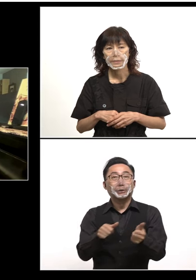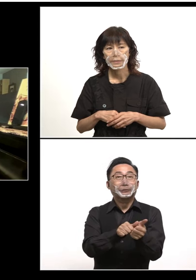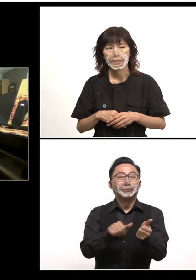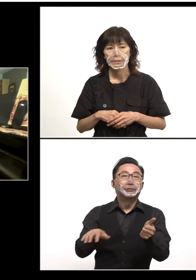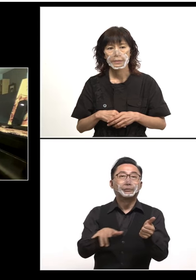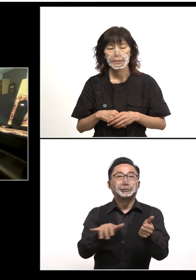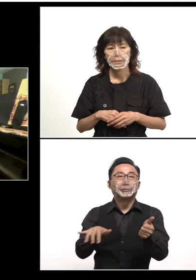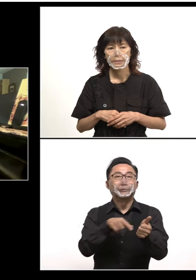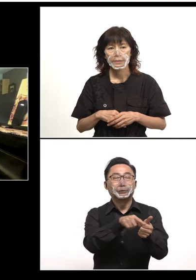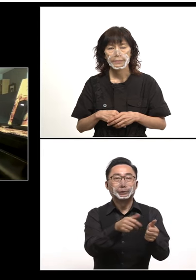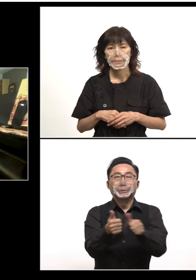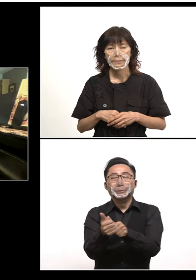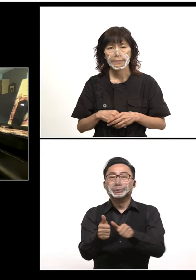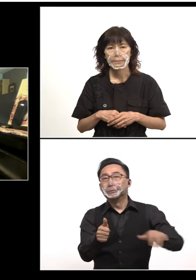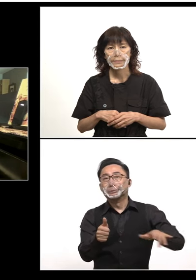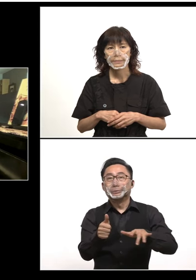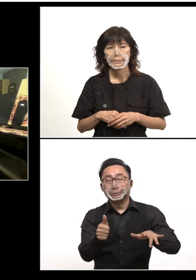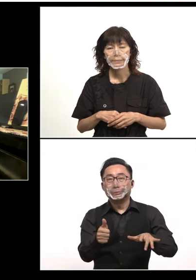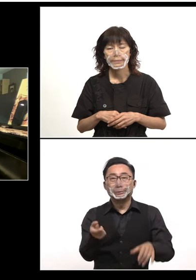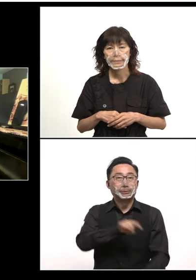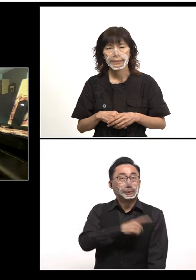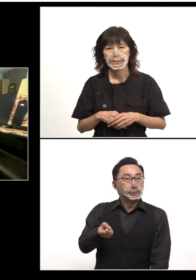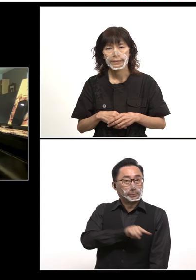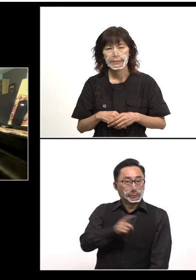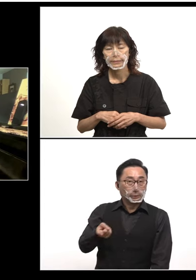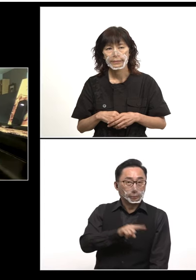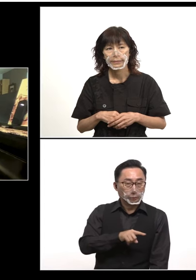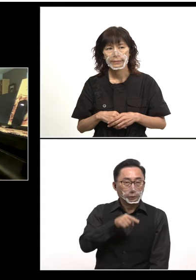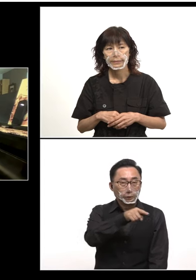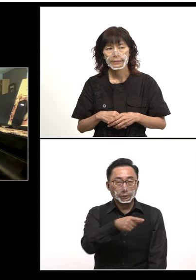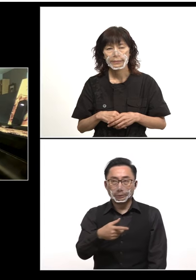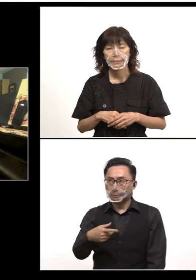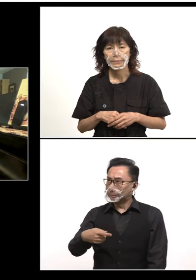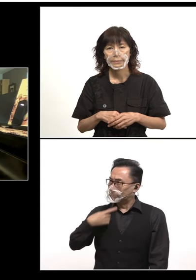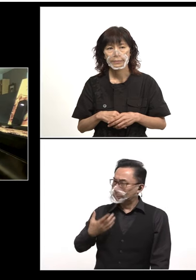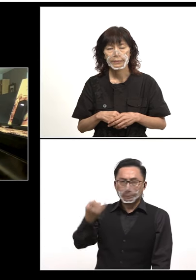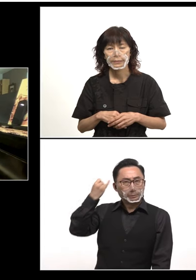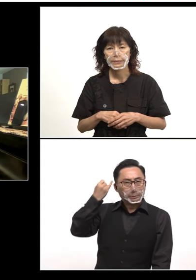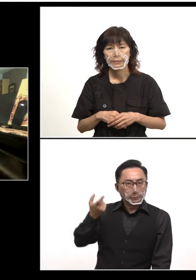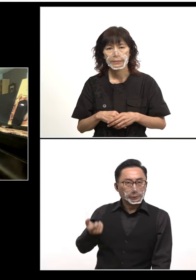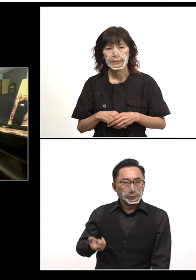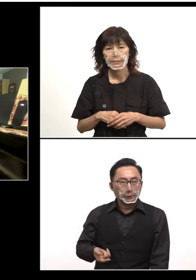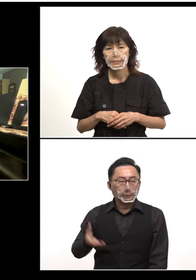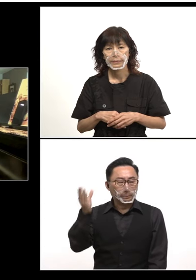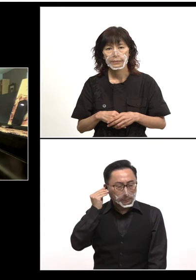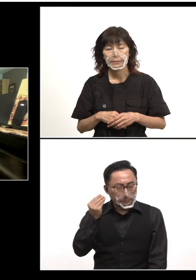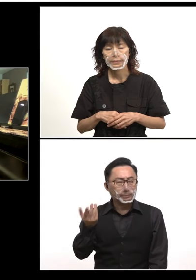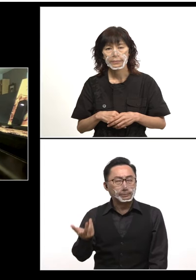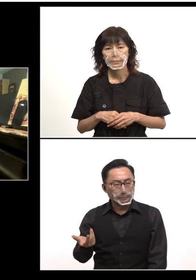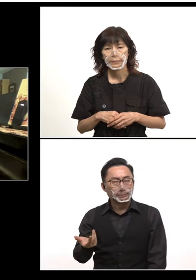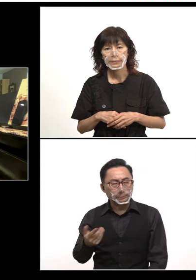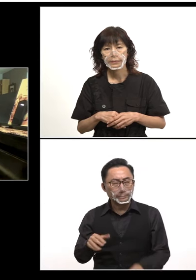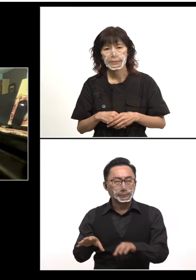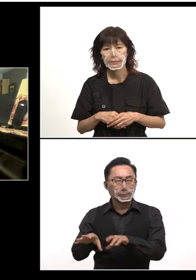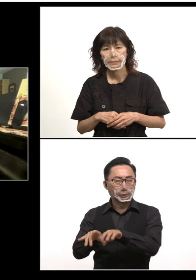didn't know, it wasn't a particular song, so he perhaps wouldn't know the chord progression. He'd just have to use his ear. And